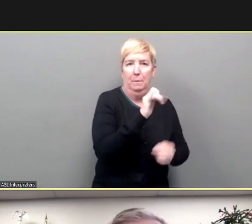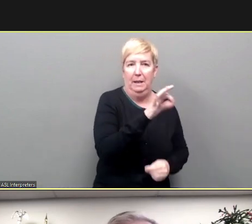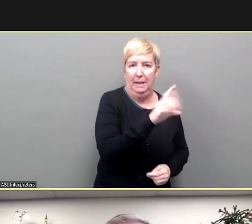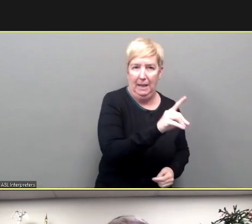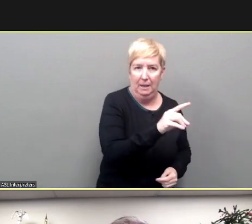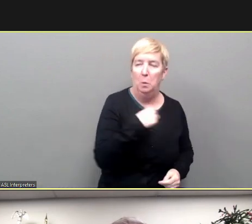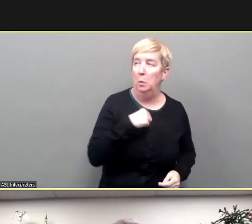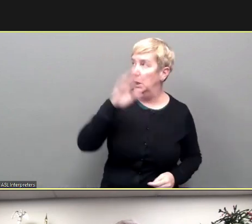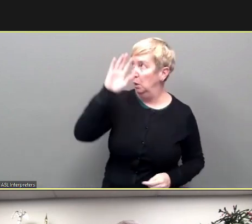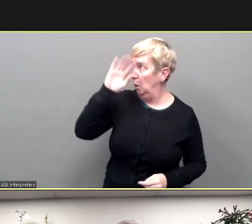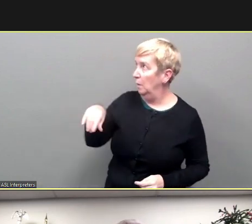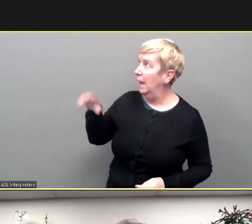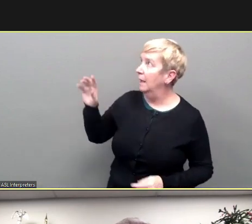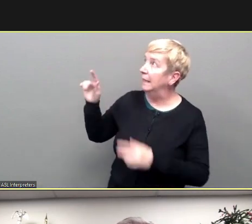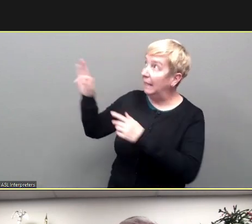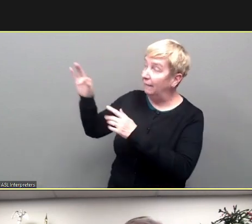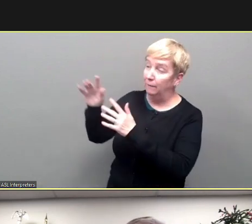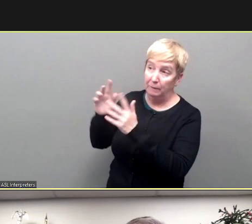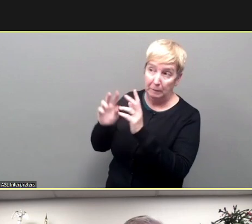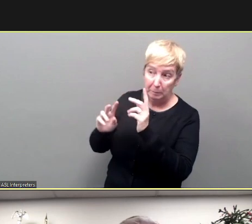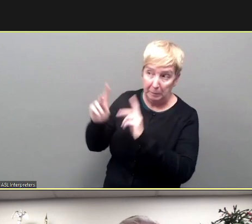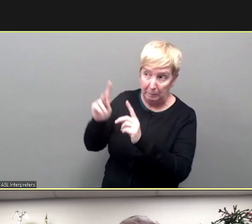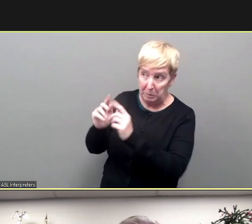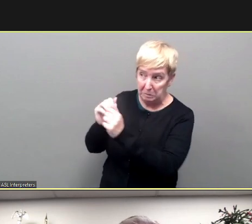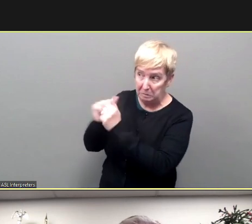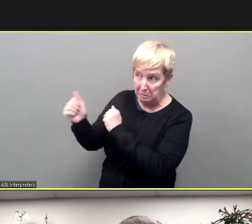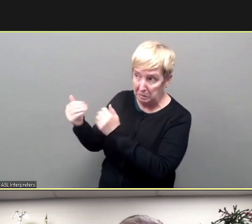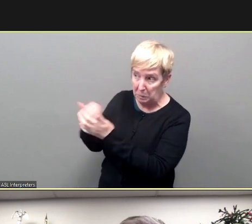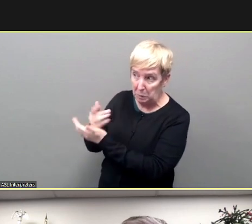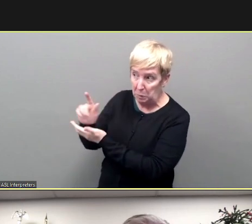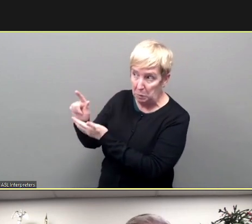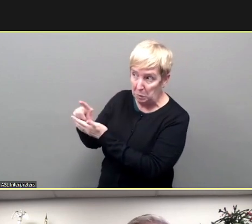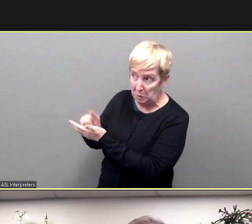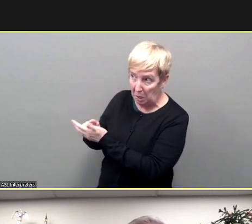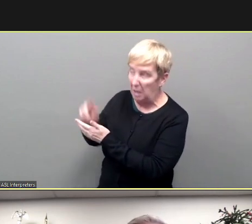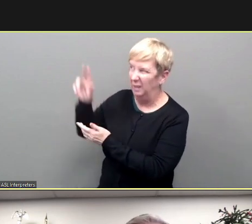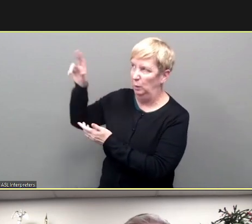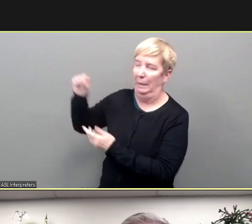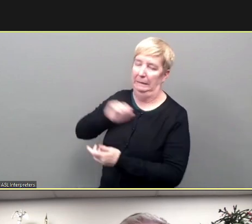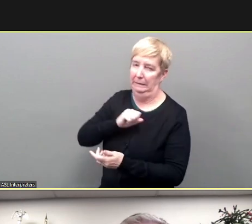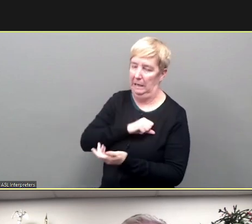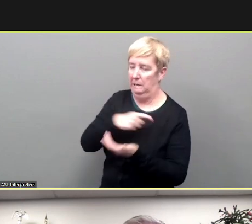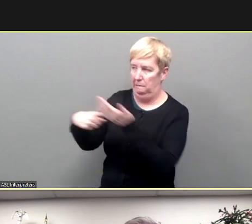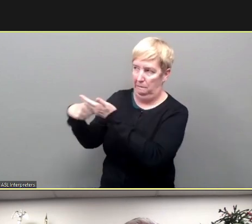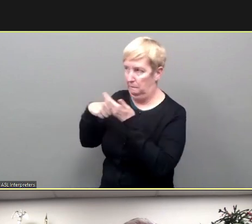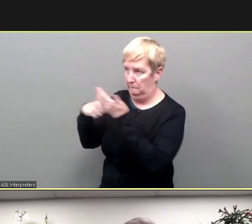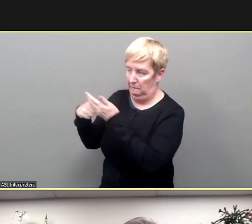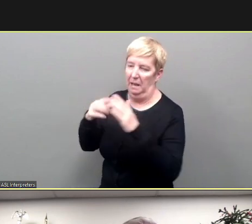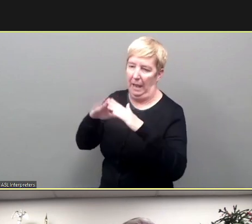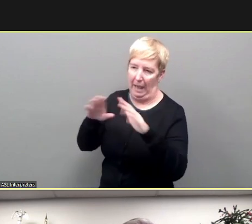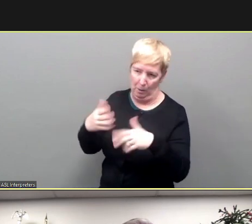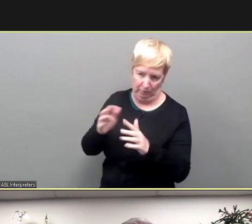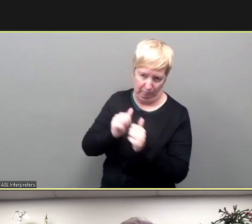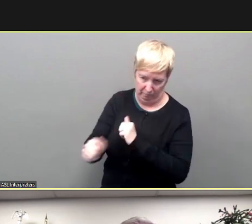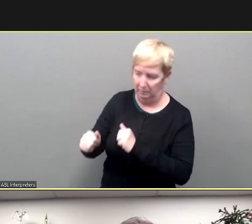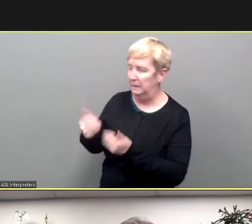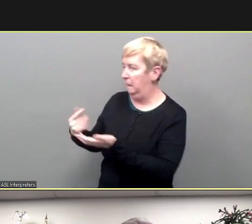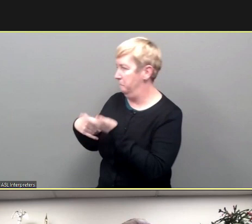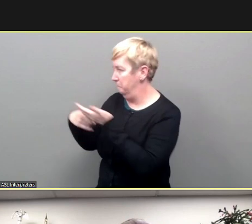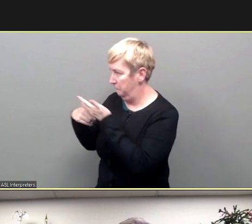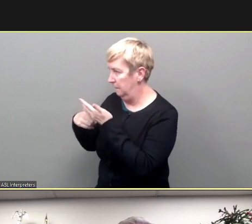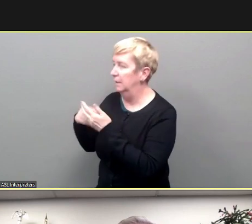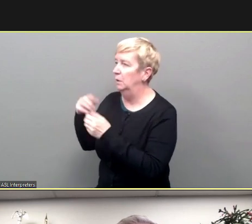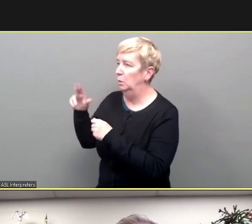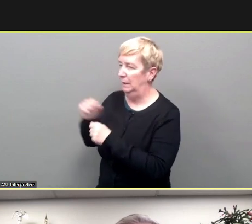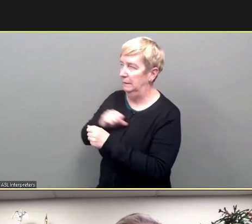legislation currently being managed by the US Senate. It's been passed by the House of Representatives. And so